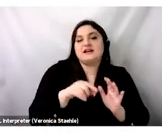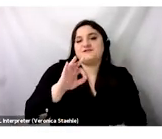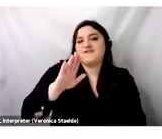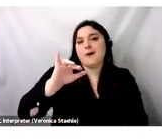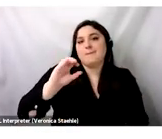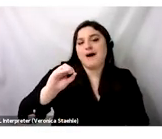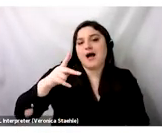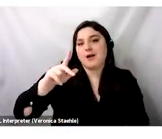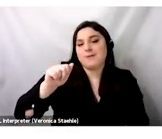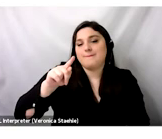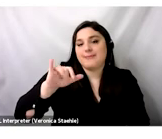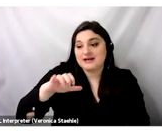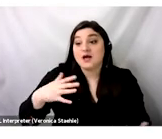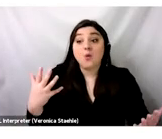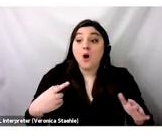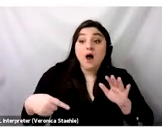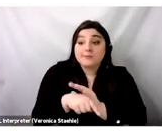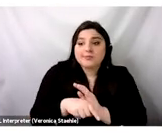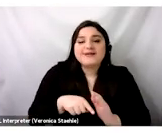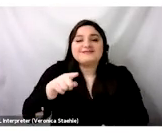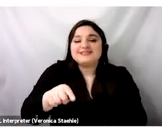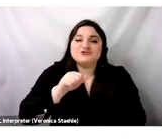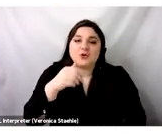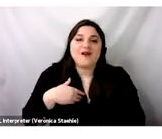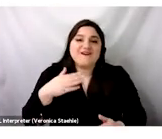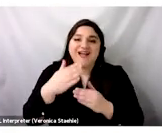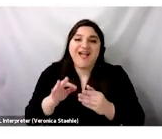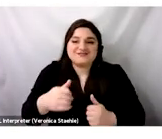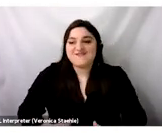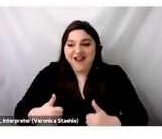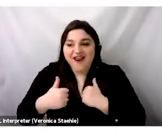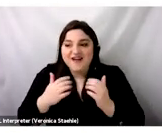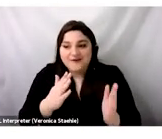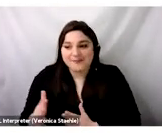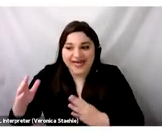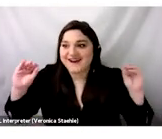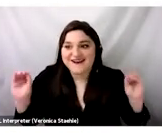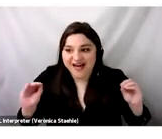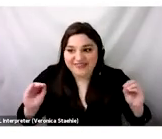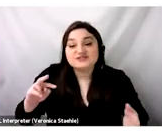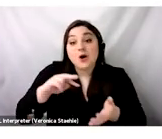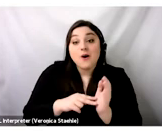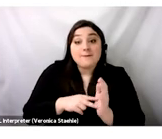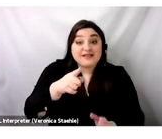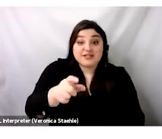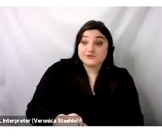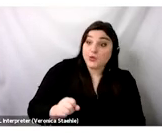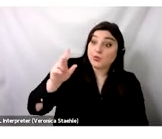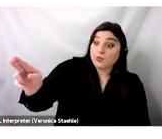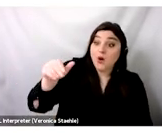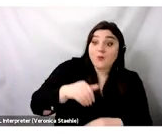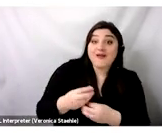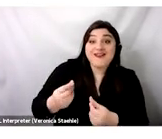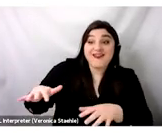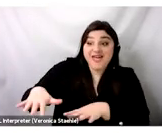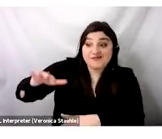basically they don't have an end of life plan. Like there's no infrastructure to deal with them. So if you throw them in a landfill, they're not in the